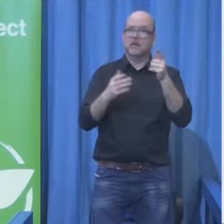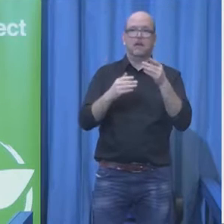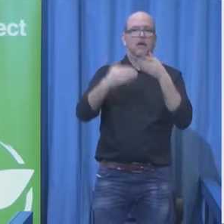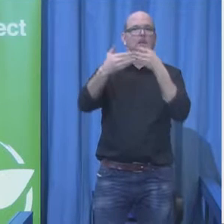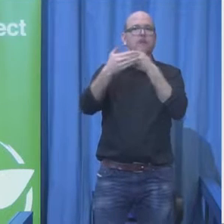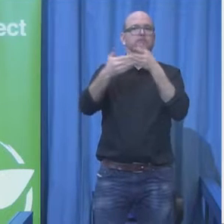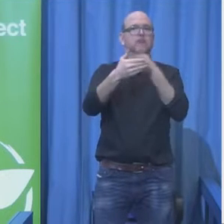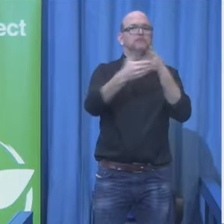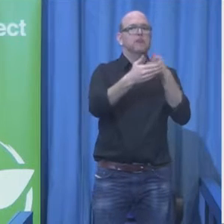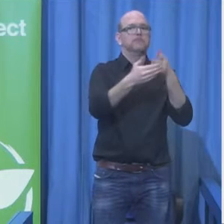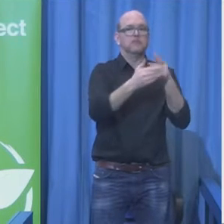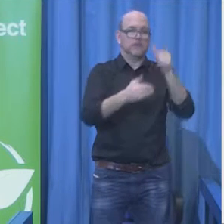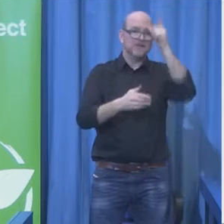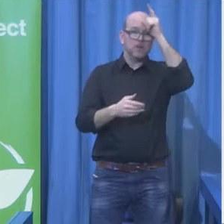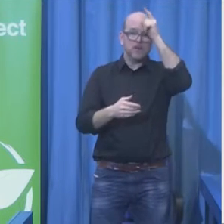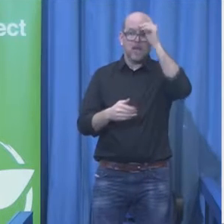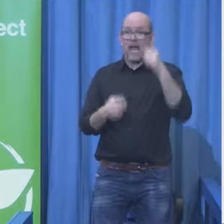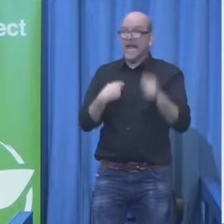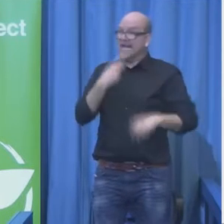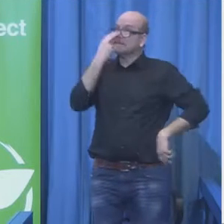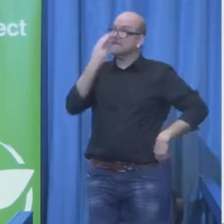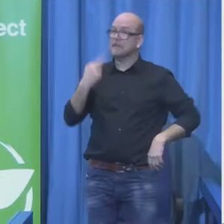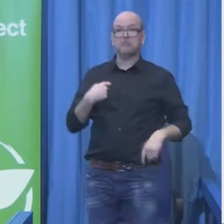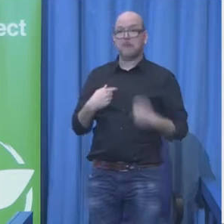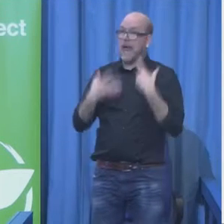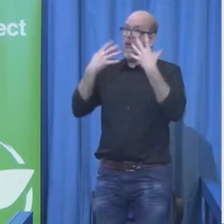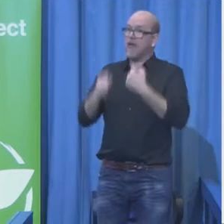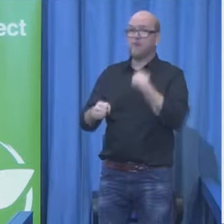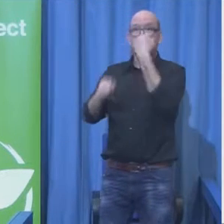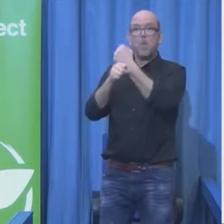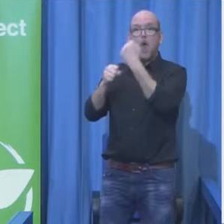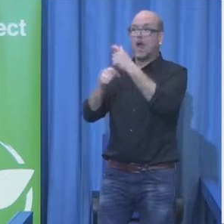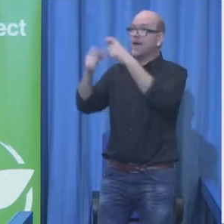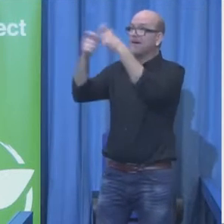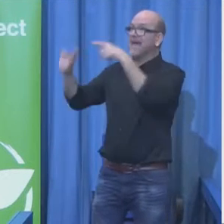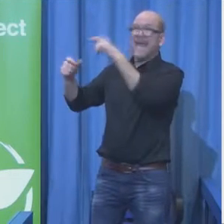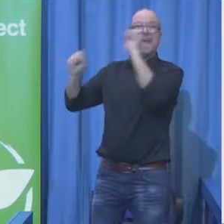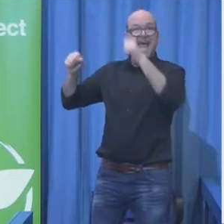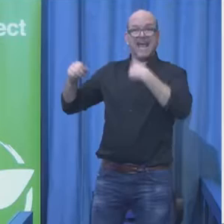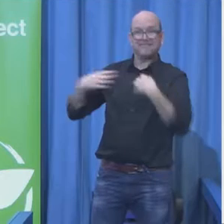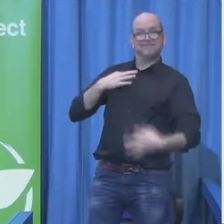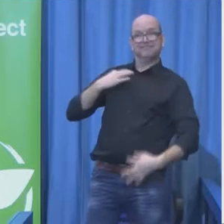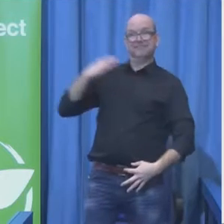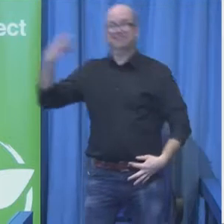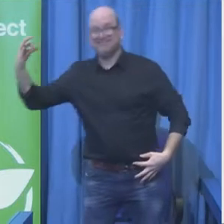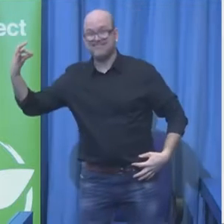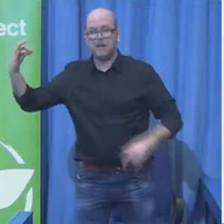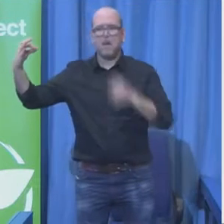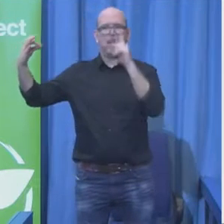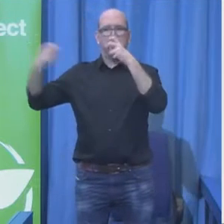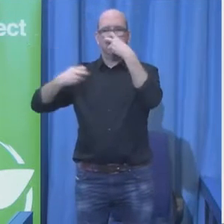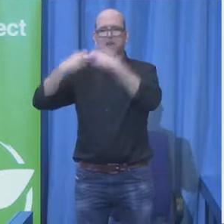car, how are you going to get to your job, and how are you going to get home is a big issue.